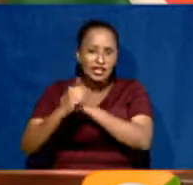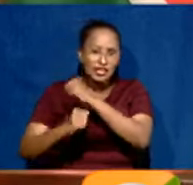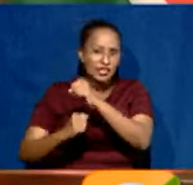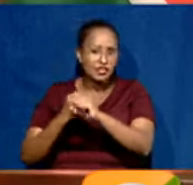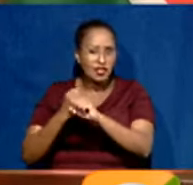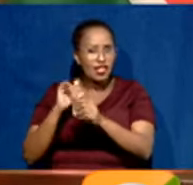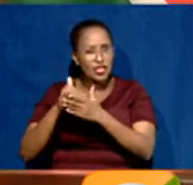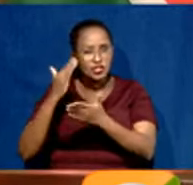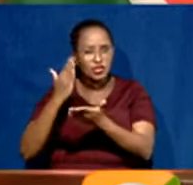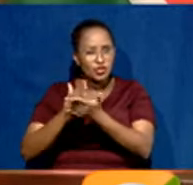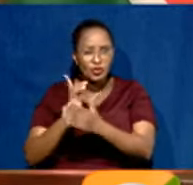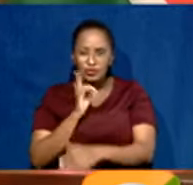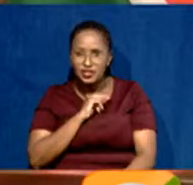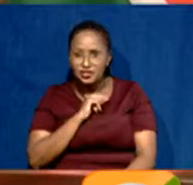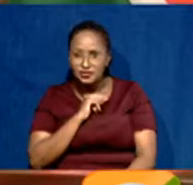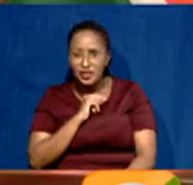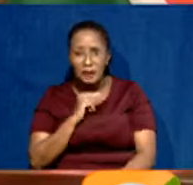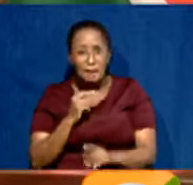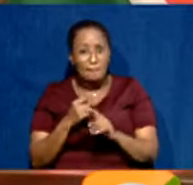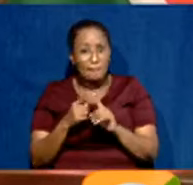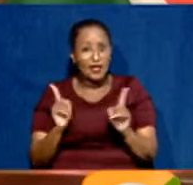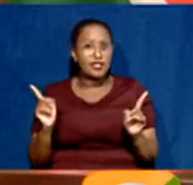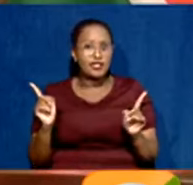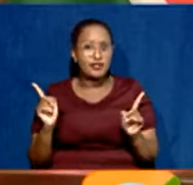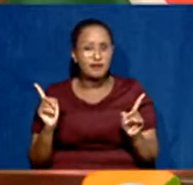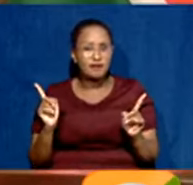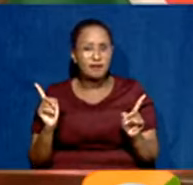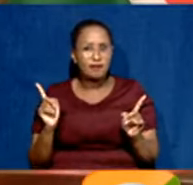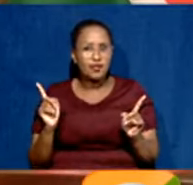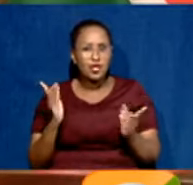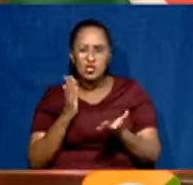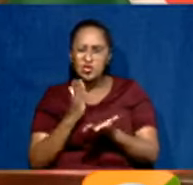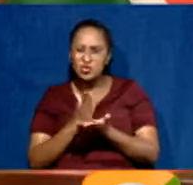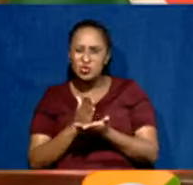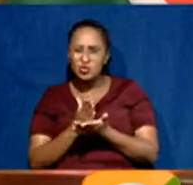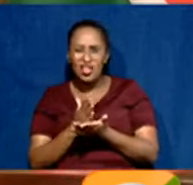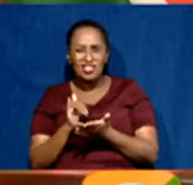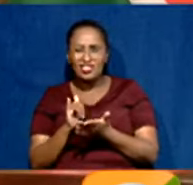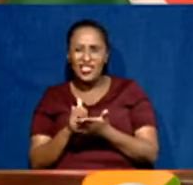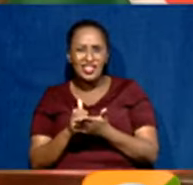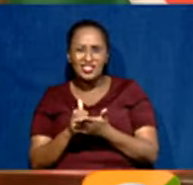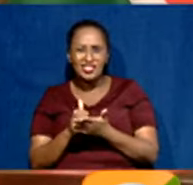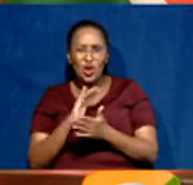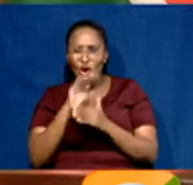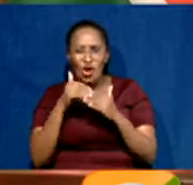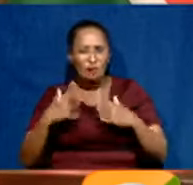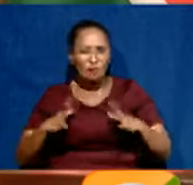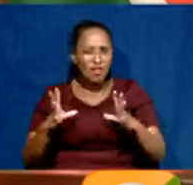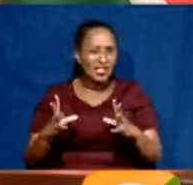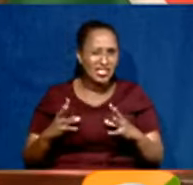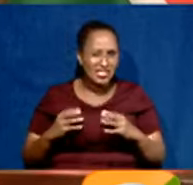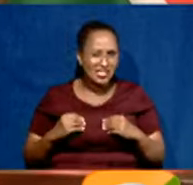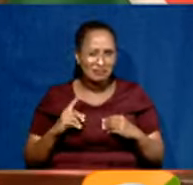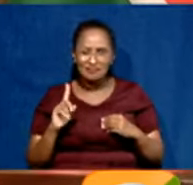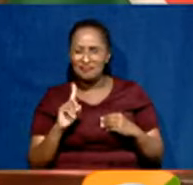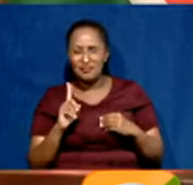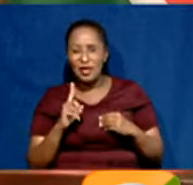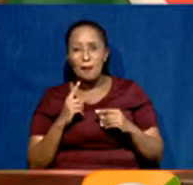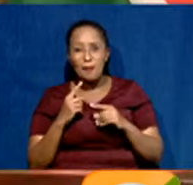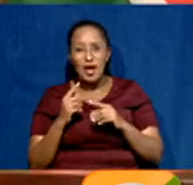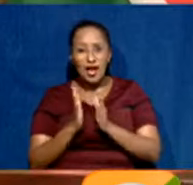fact. Lakini, of course, it's not convenient for certain people to accept. That's number one. Number